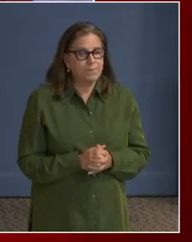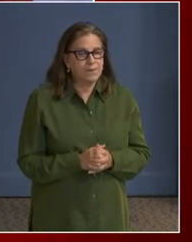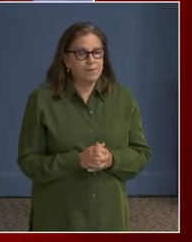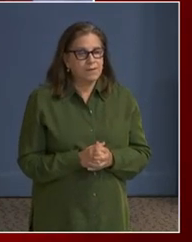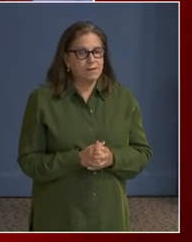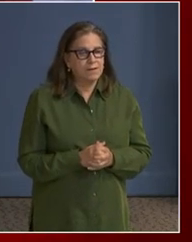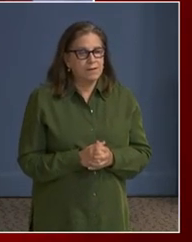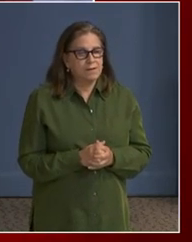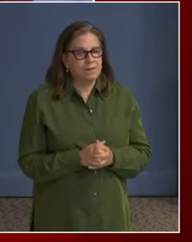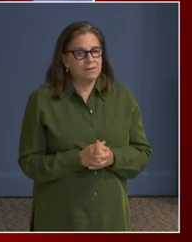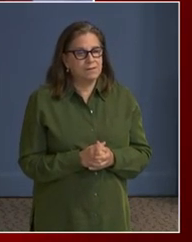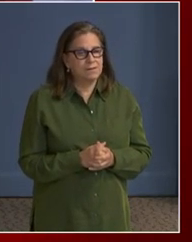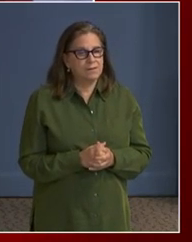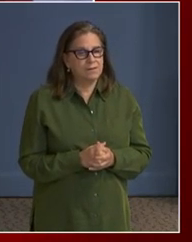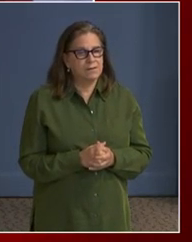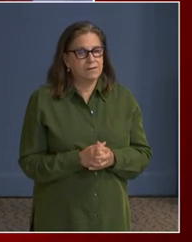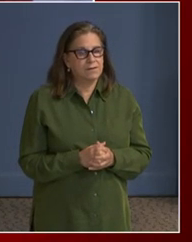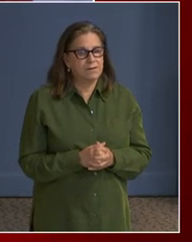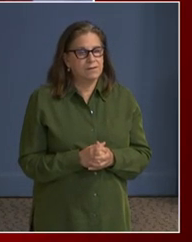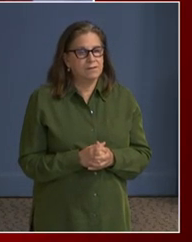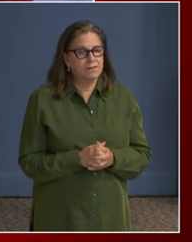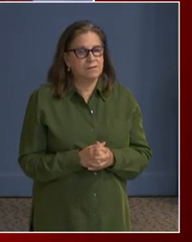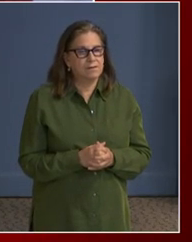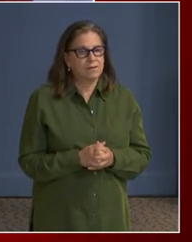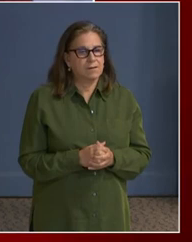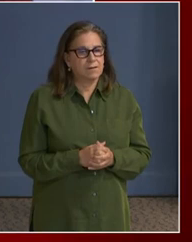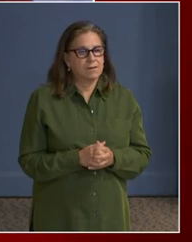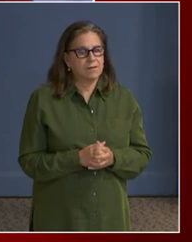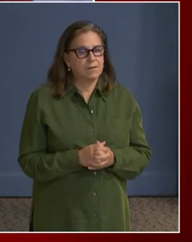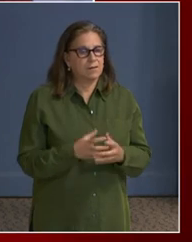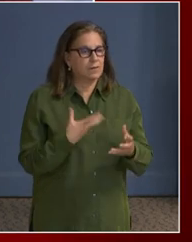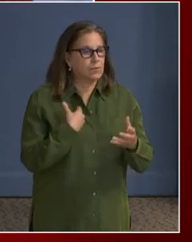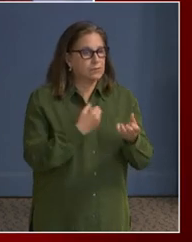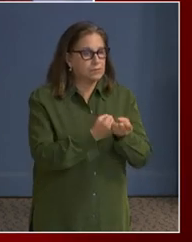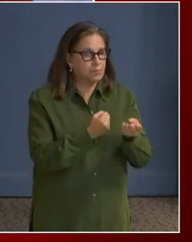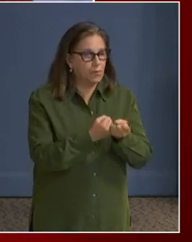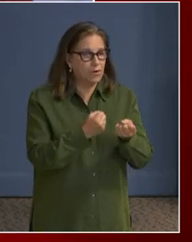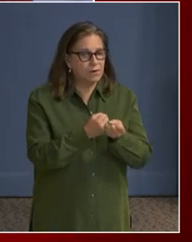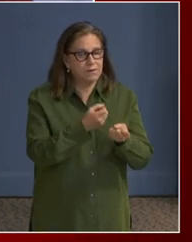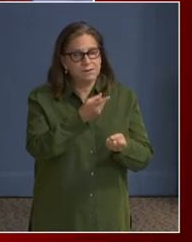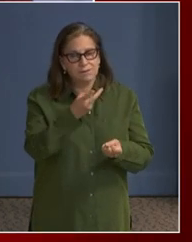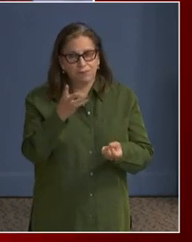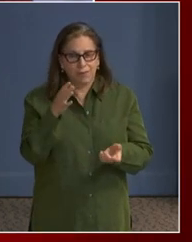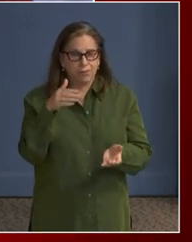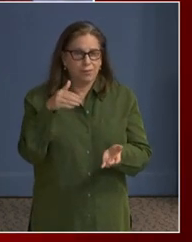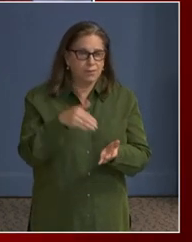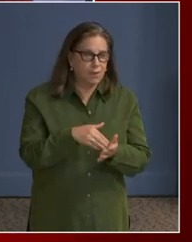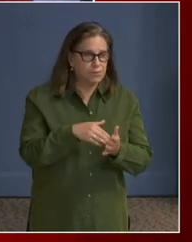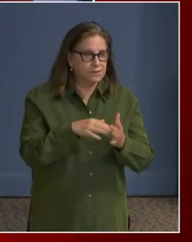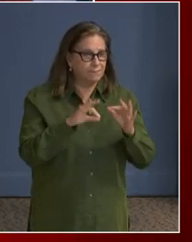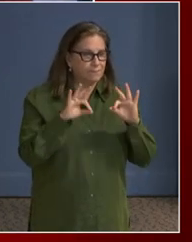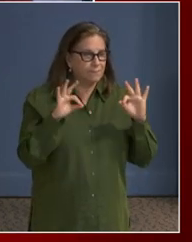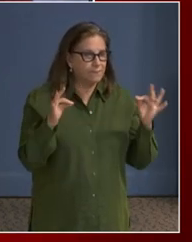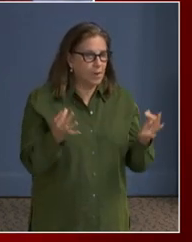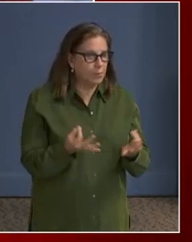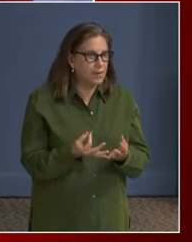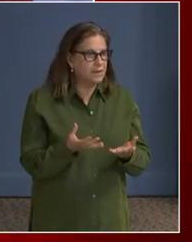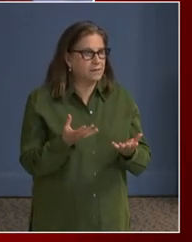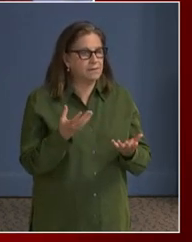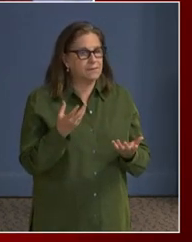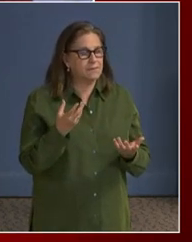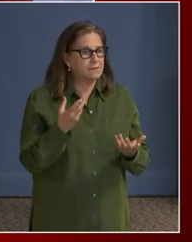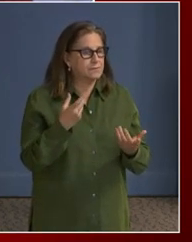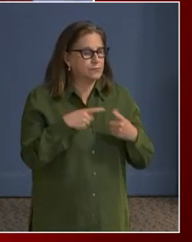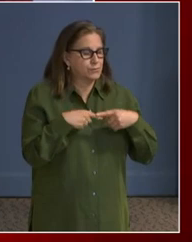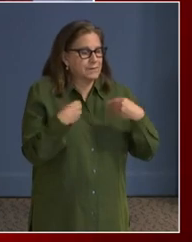supplied several thousand families with a recreation in a box so that they have activities that